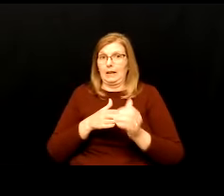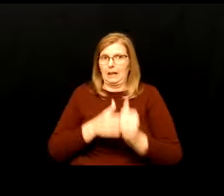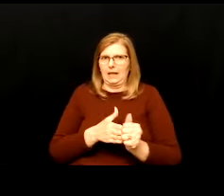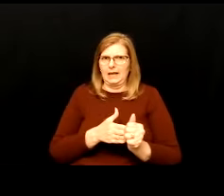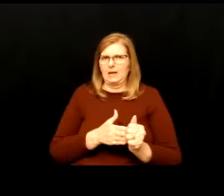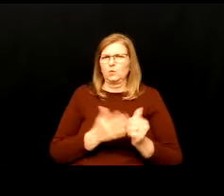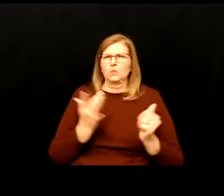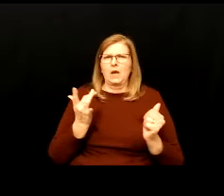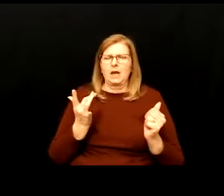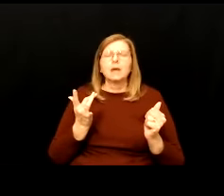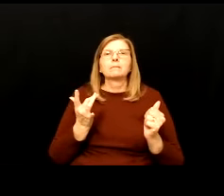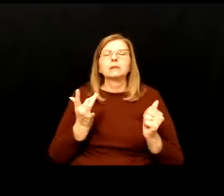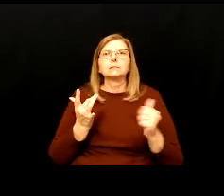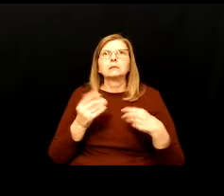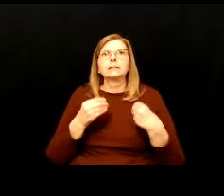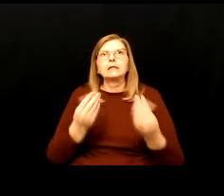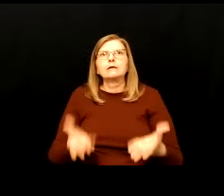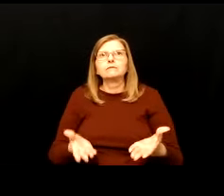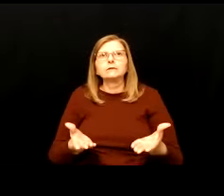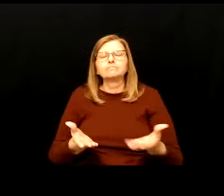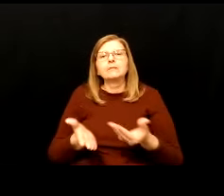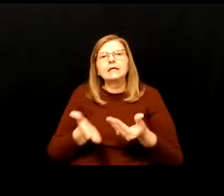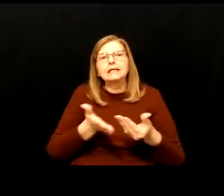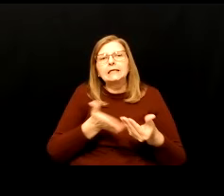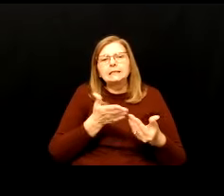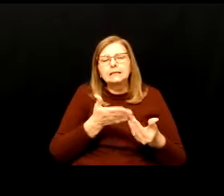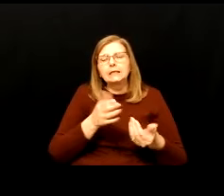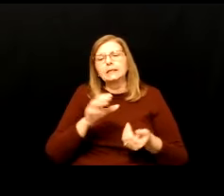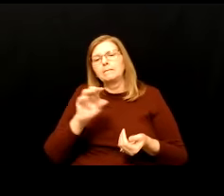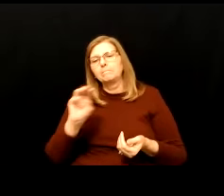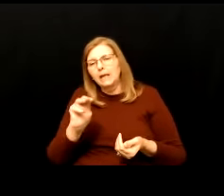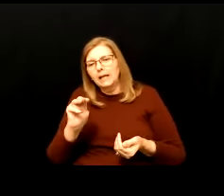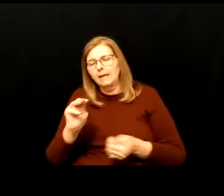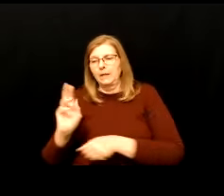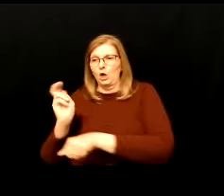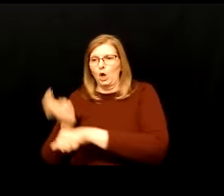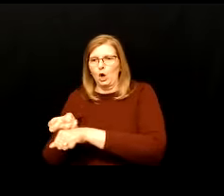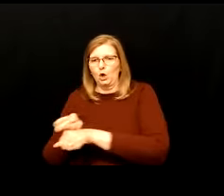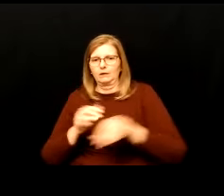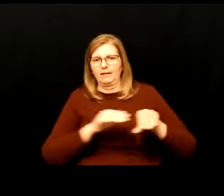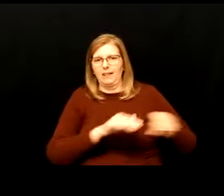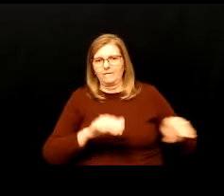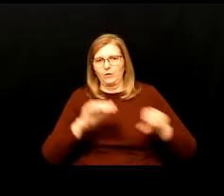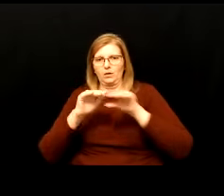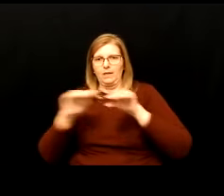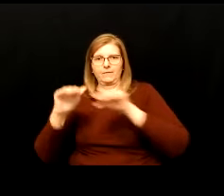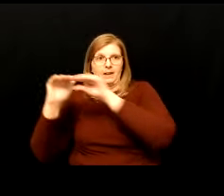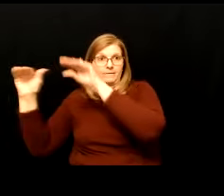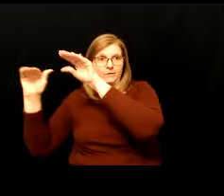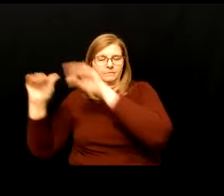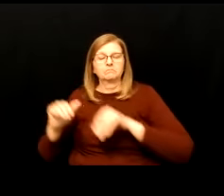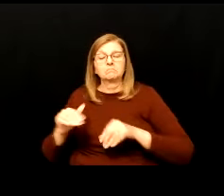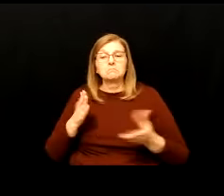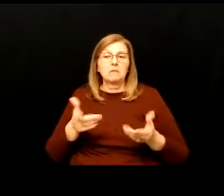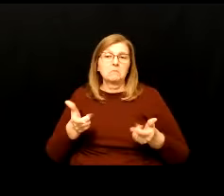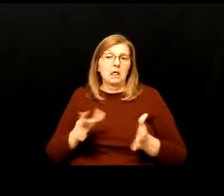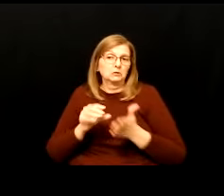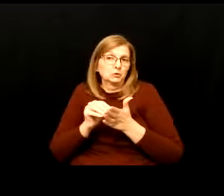gives like an easy, a medium, and a hard different levels. And you might let your